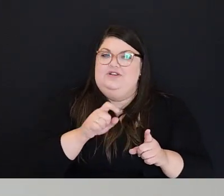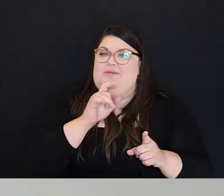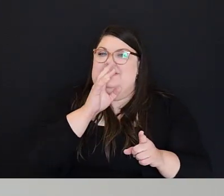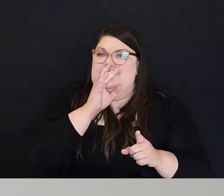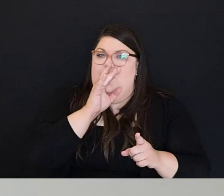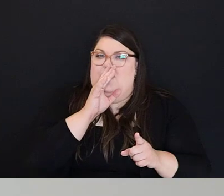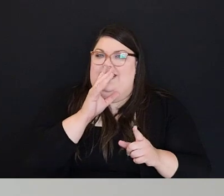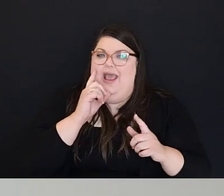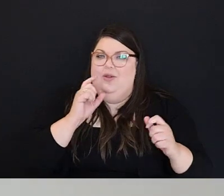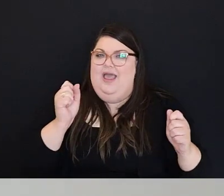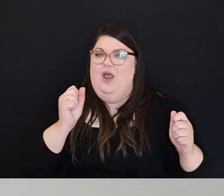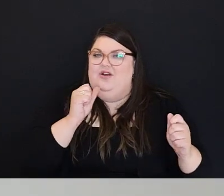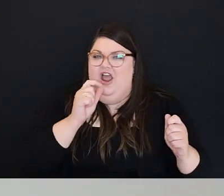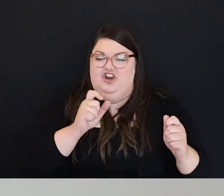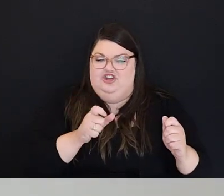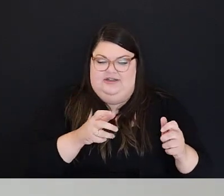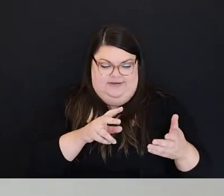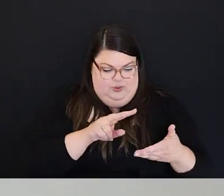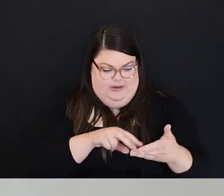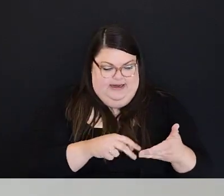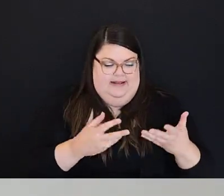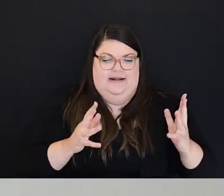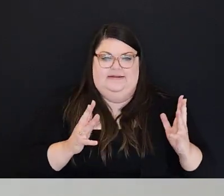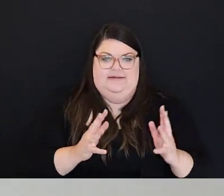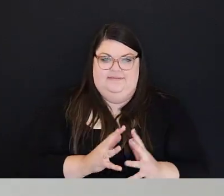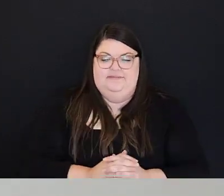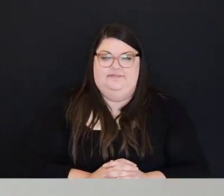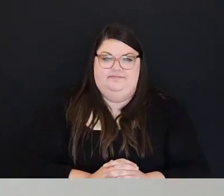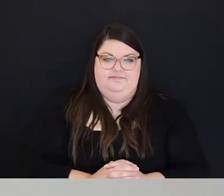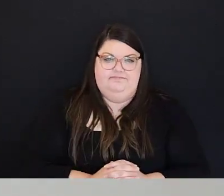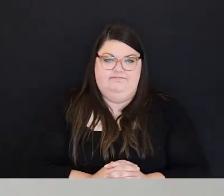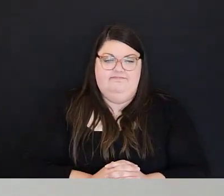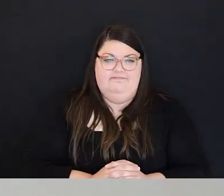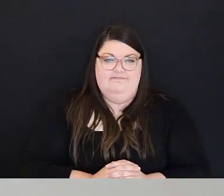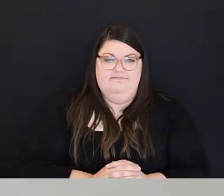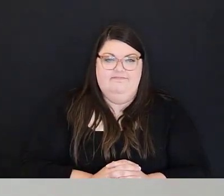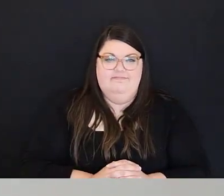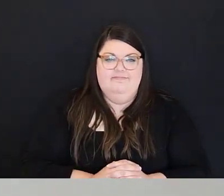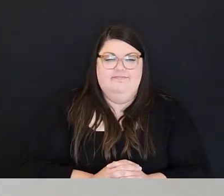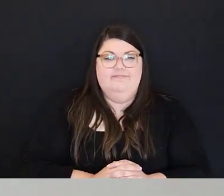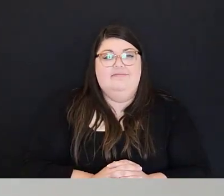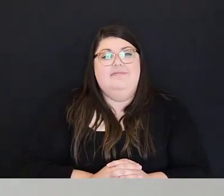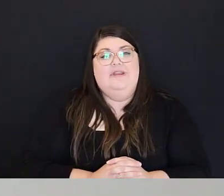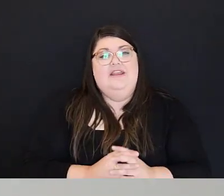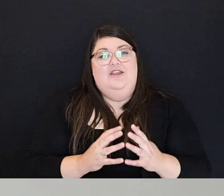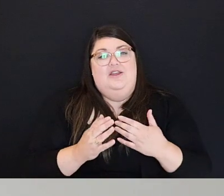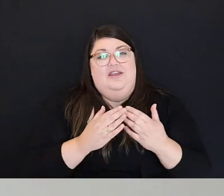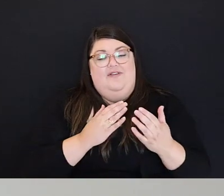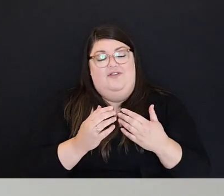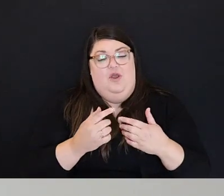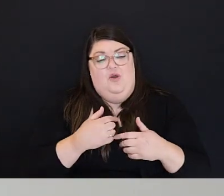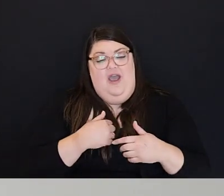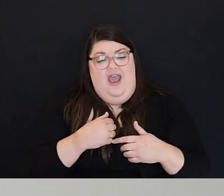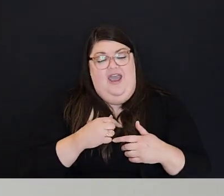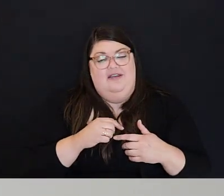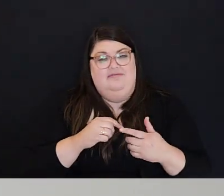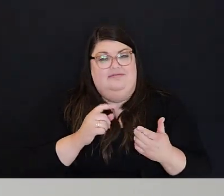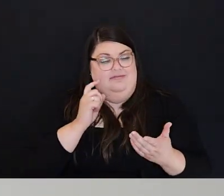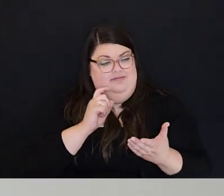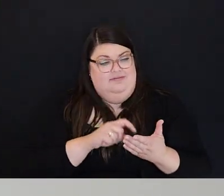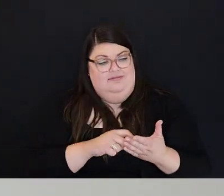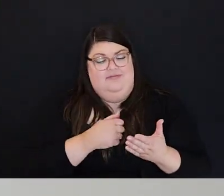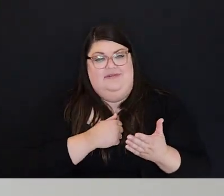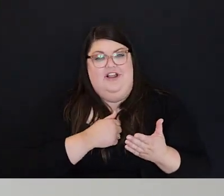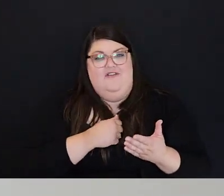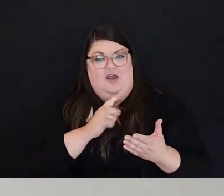aloud. It's not just about reading something. And even though I find myself, because I want to really take in the writing, I